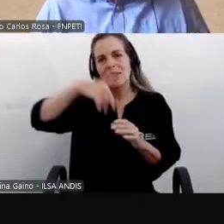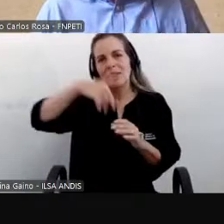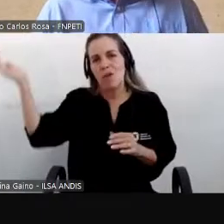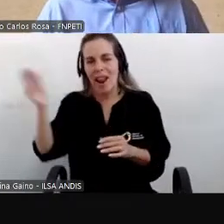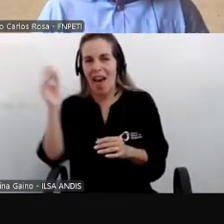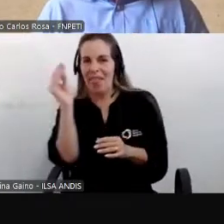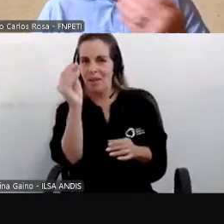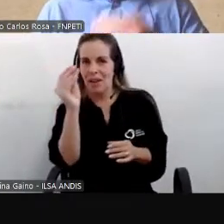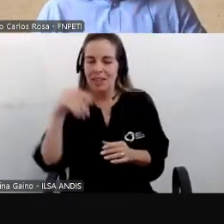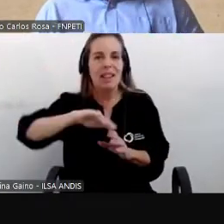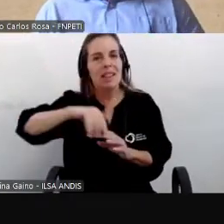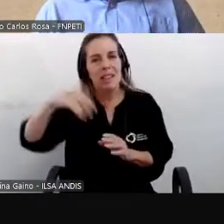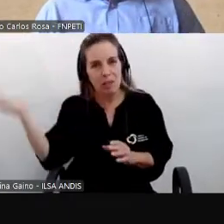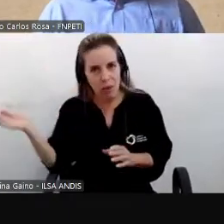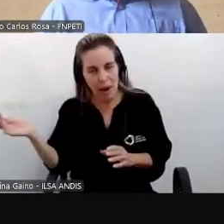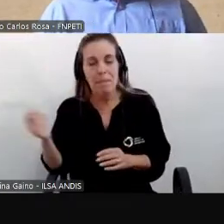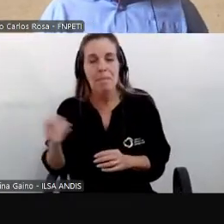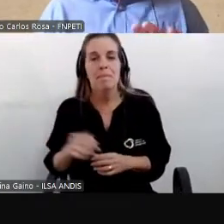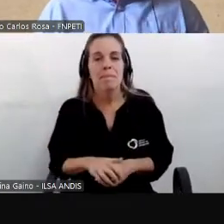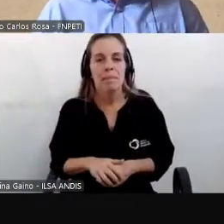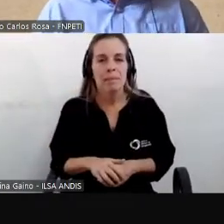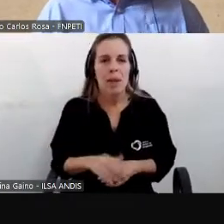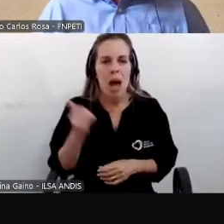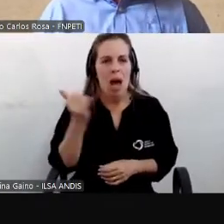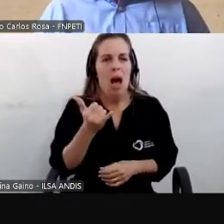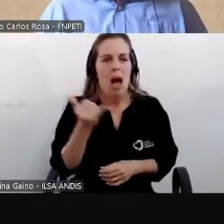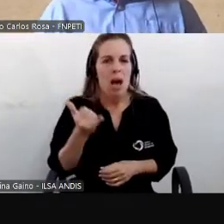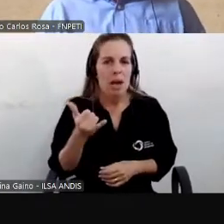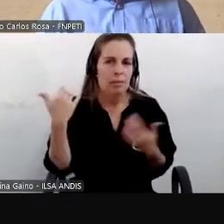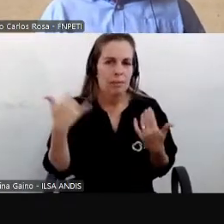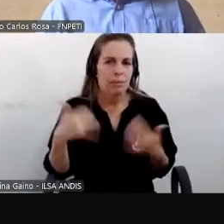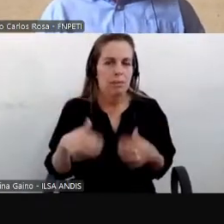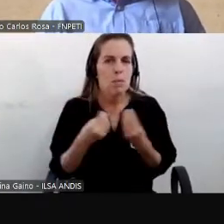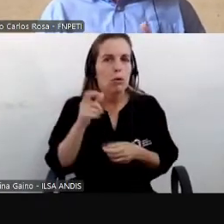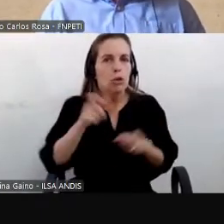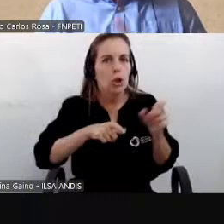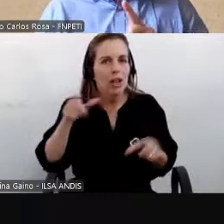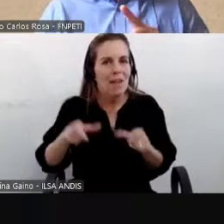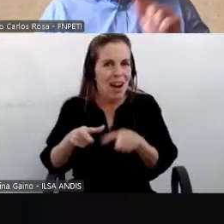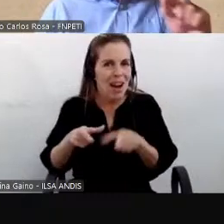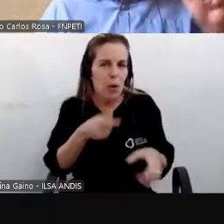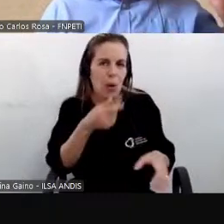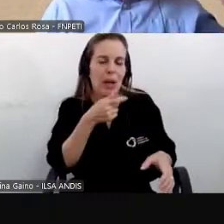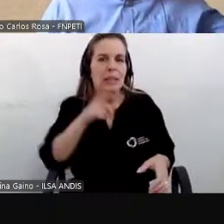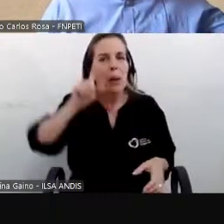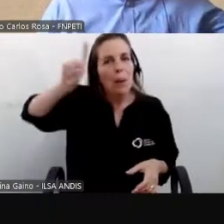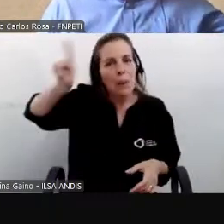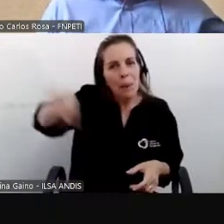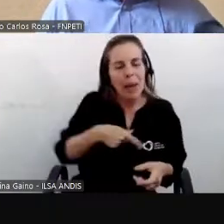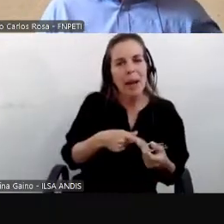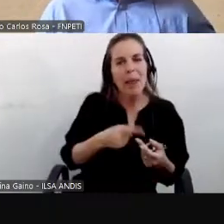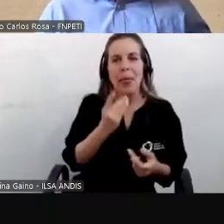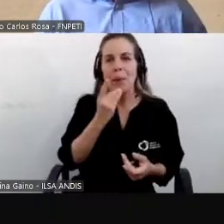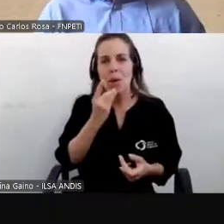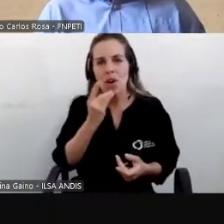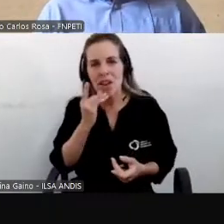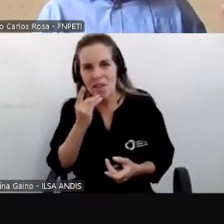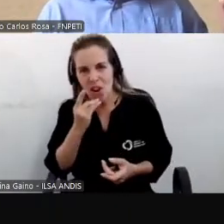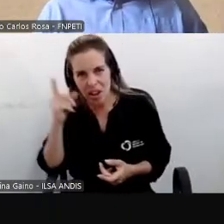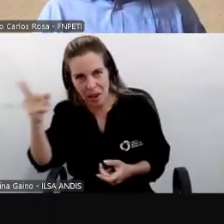when we talk about external migrants and foreigners. A bulk of workers come from